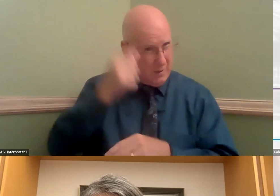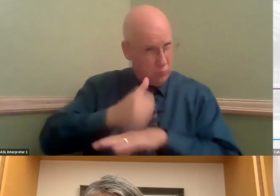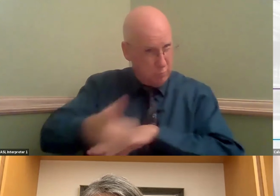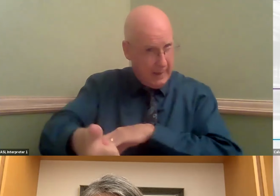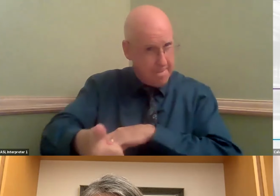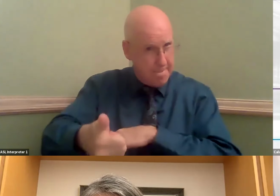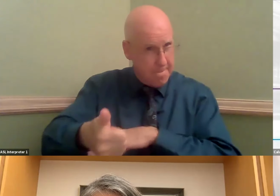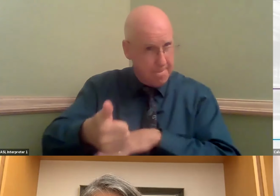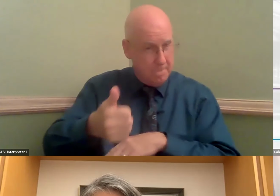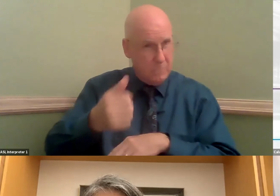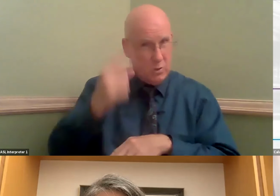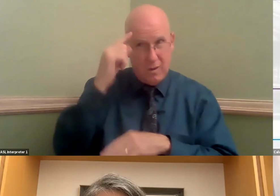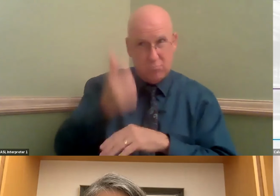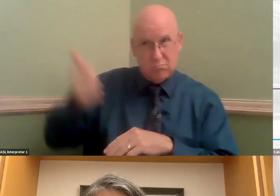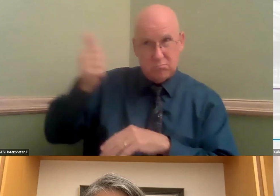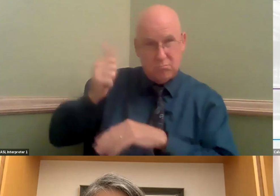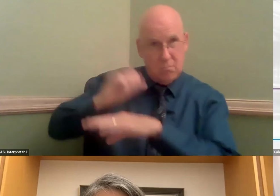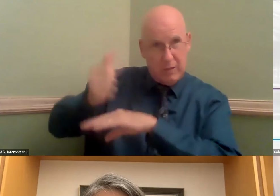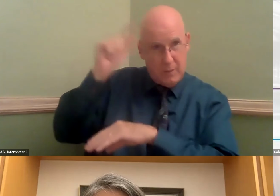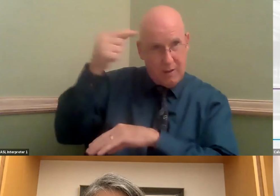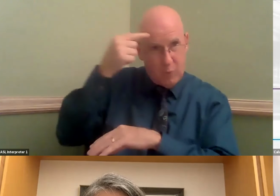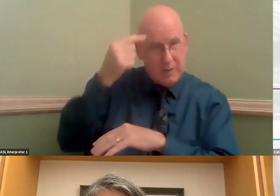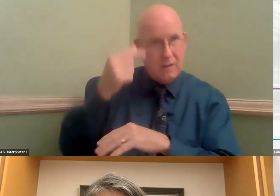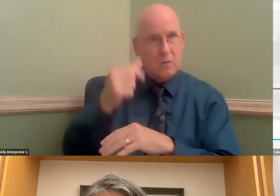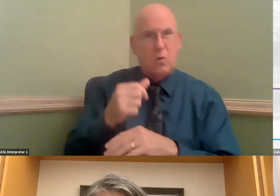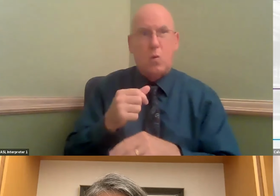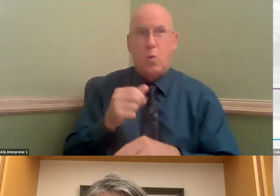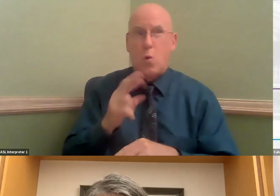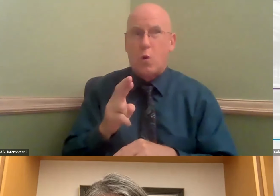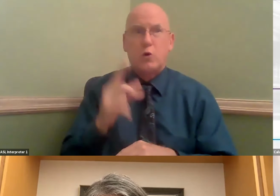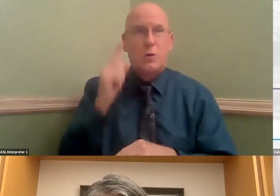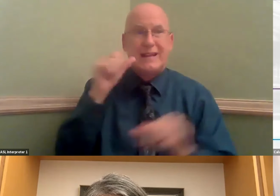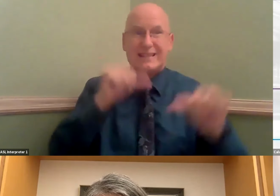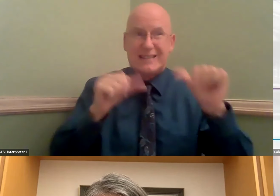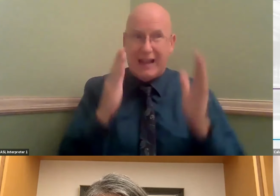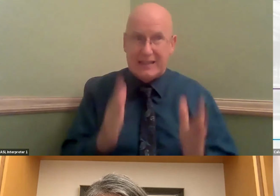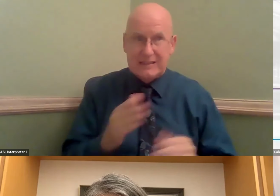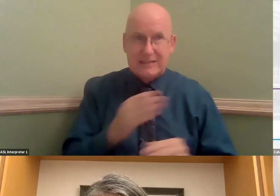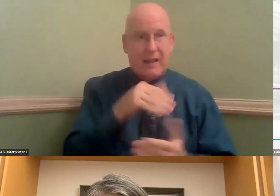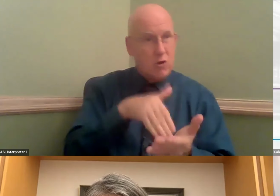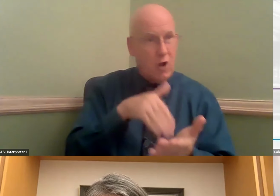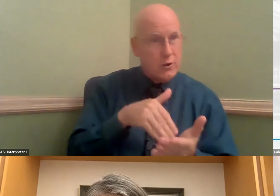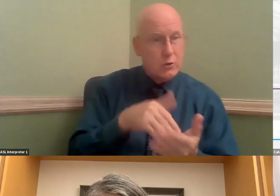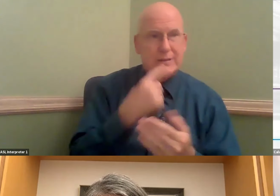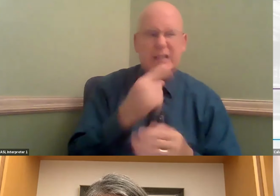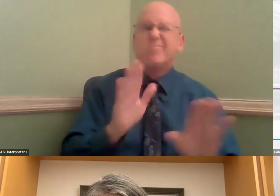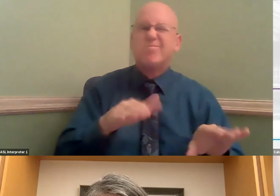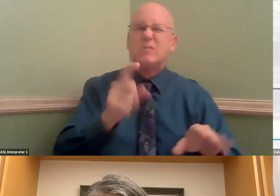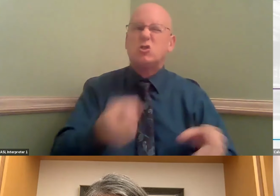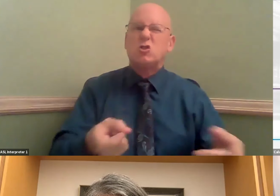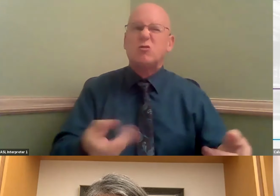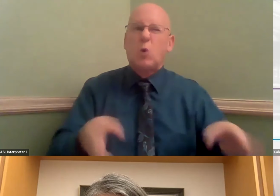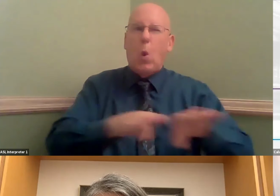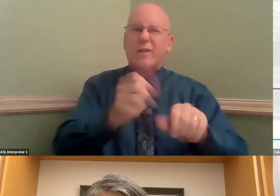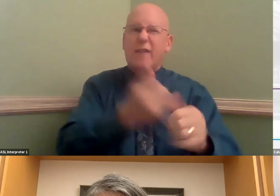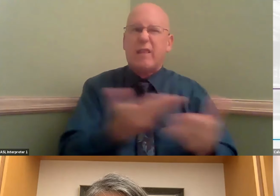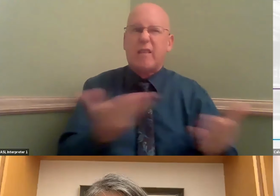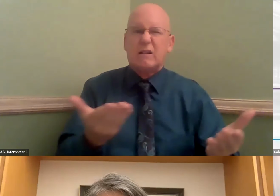this had to happen, or do you not feel like it was from the advice of the scientists and doctors who said it was necessary to shut everything